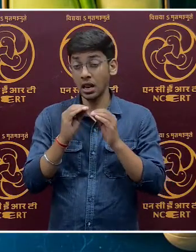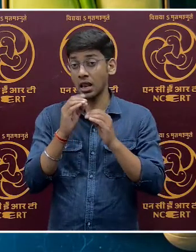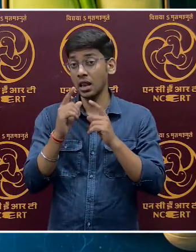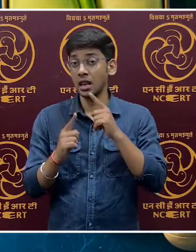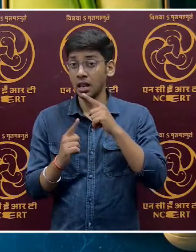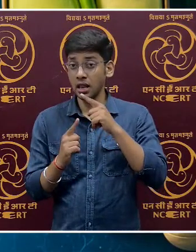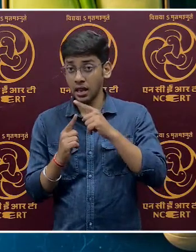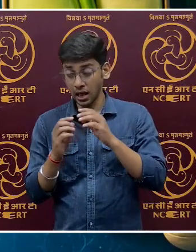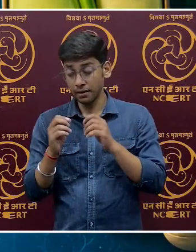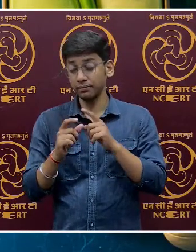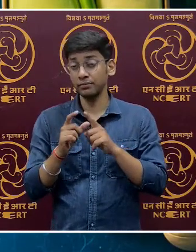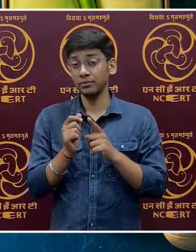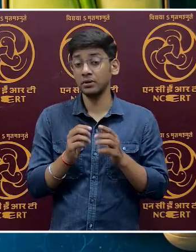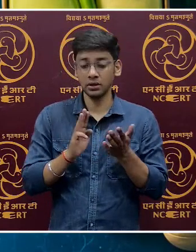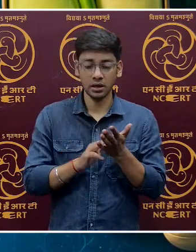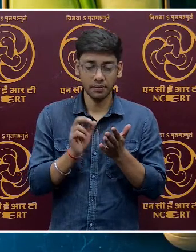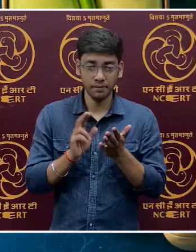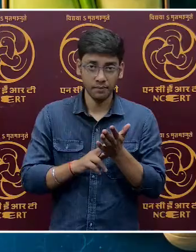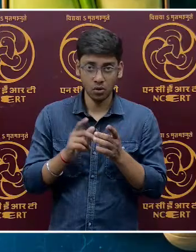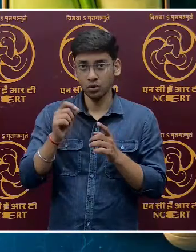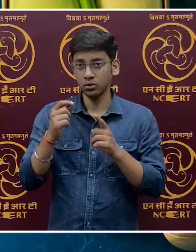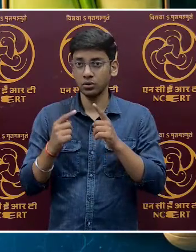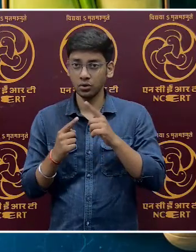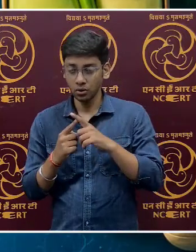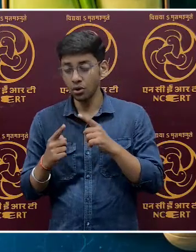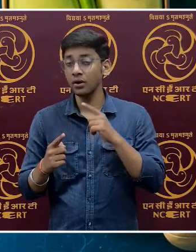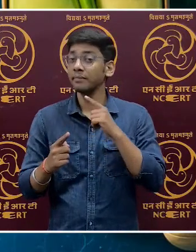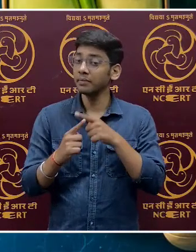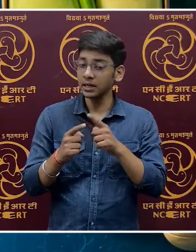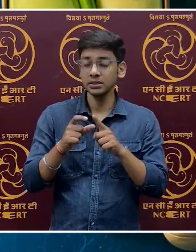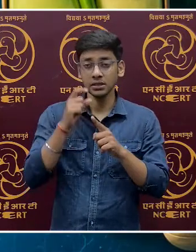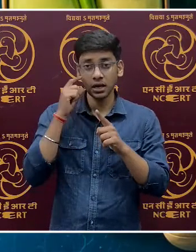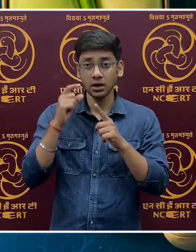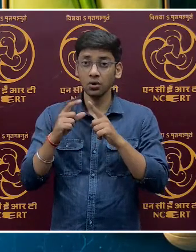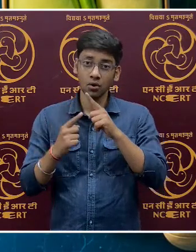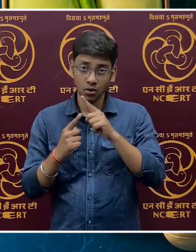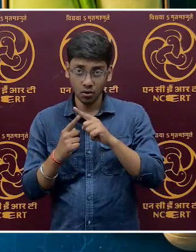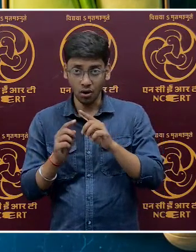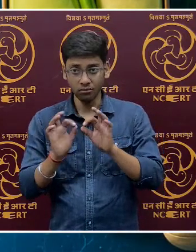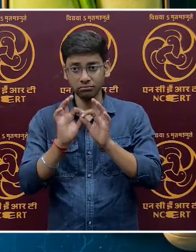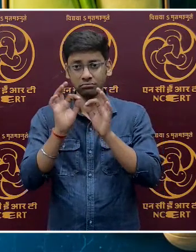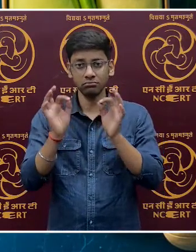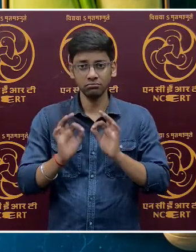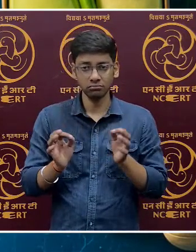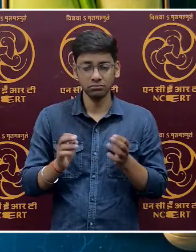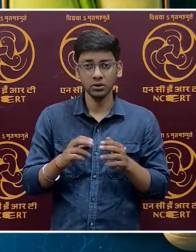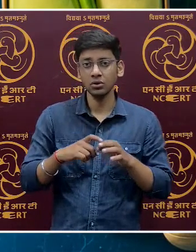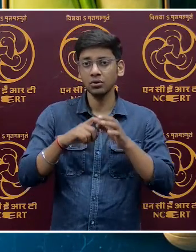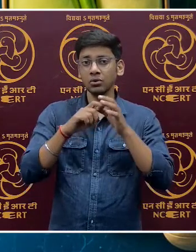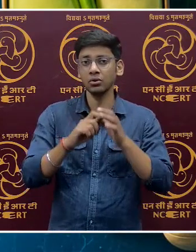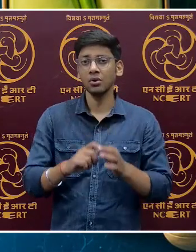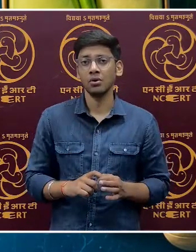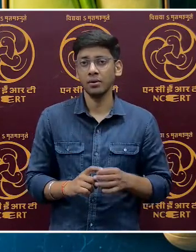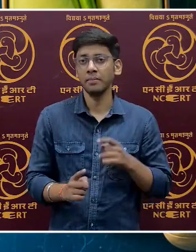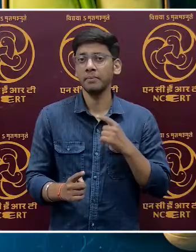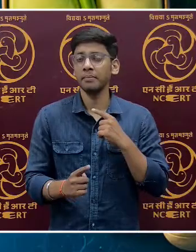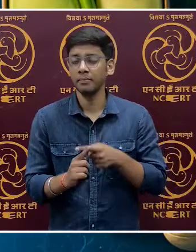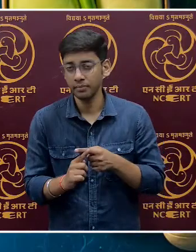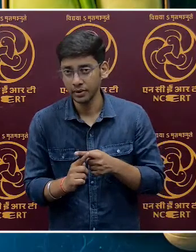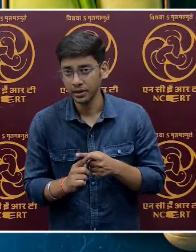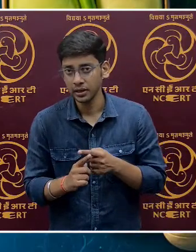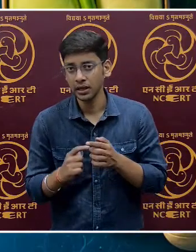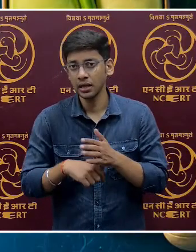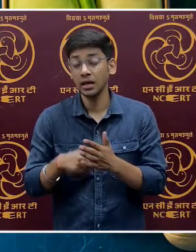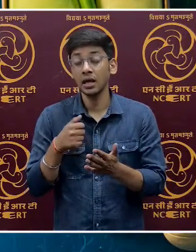of the comparison of the monocot and dicot seed. And once you had been completed all your questions, even at the